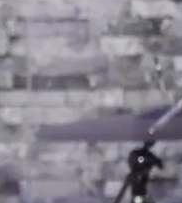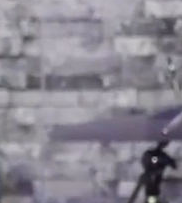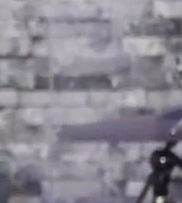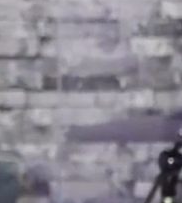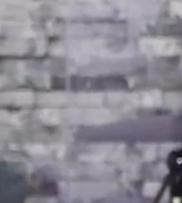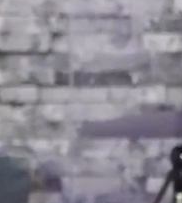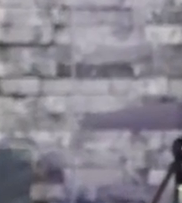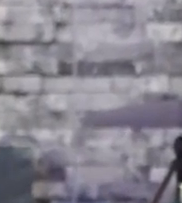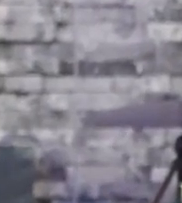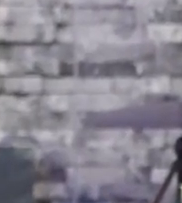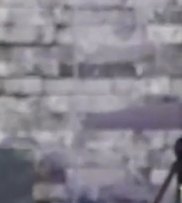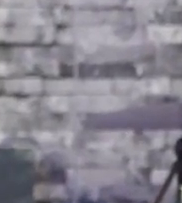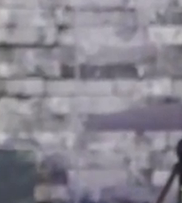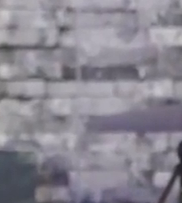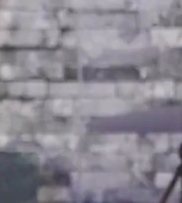to be with you.